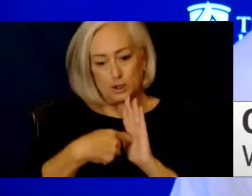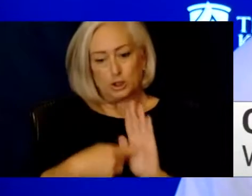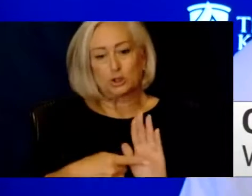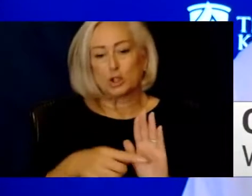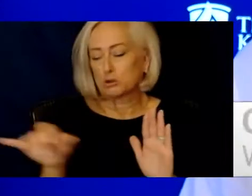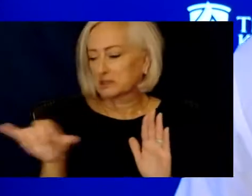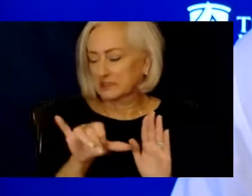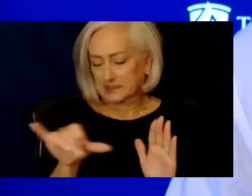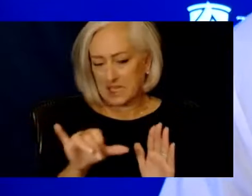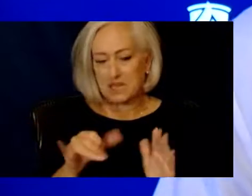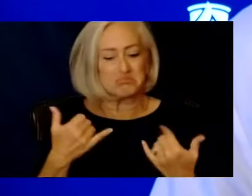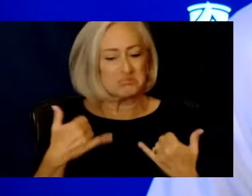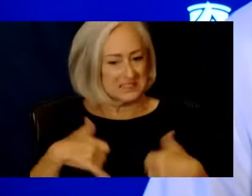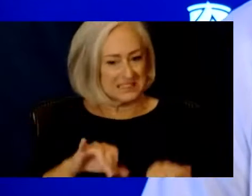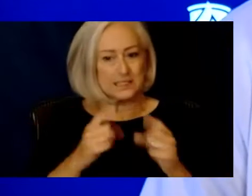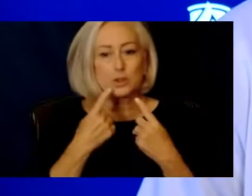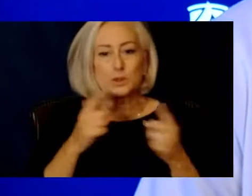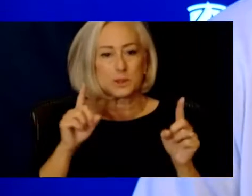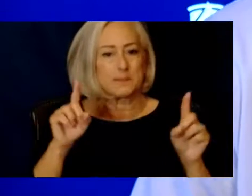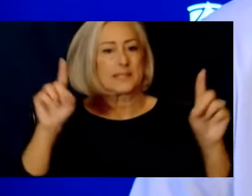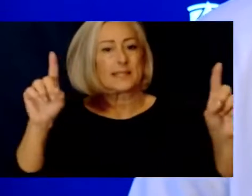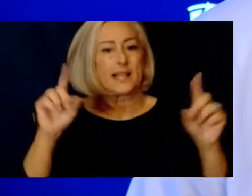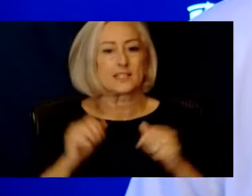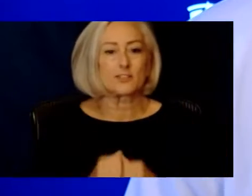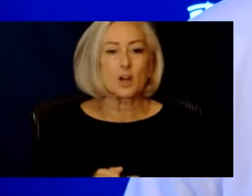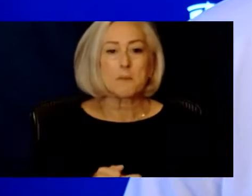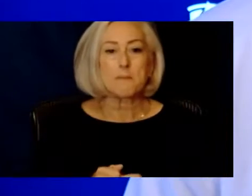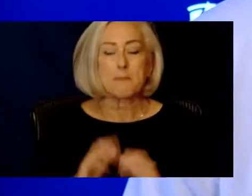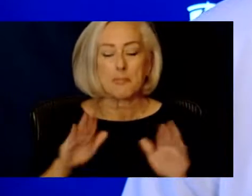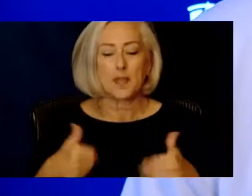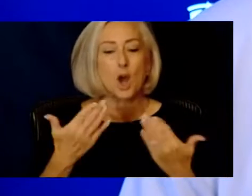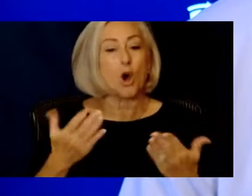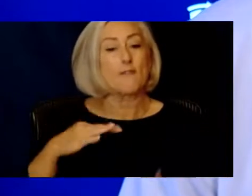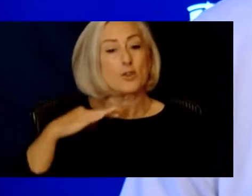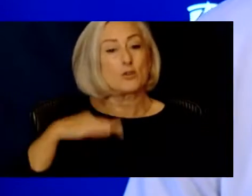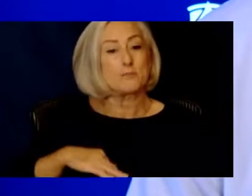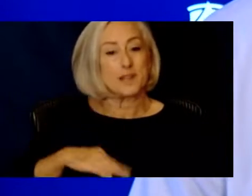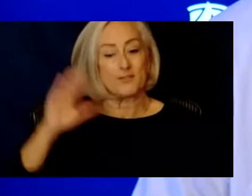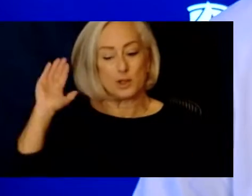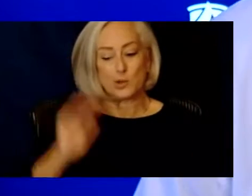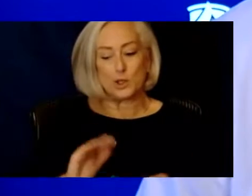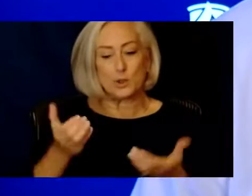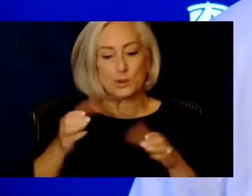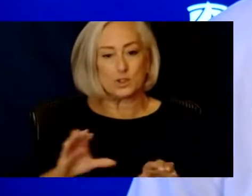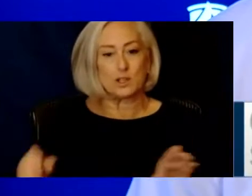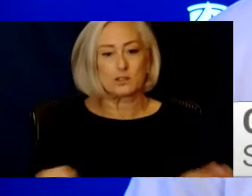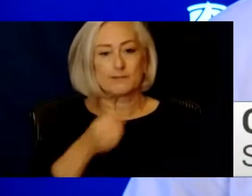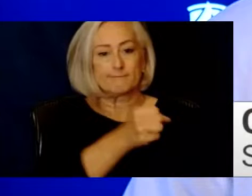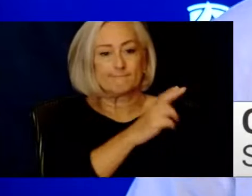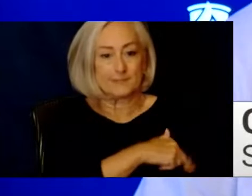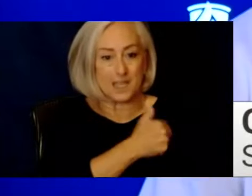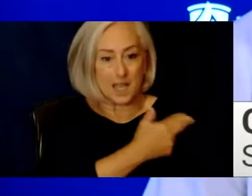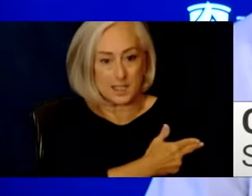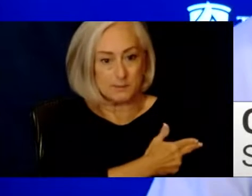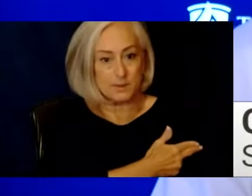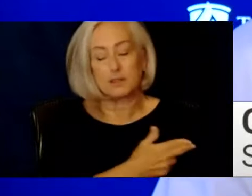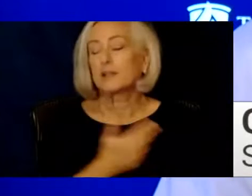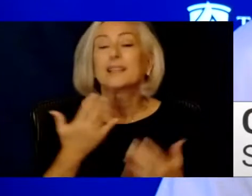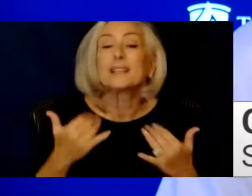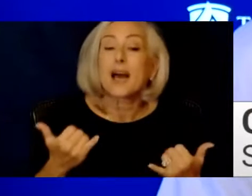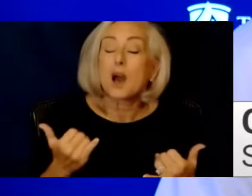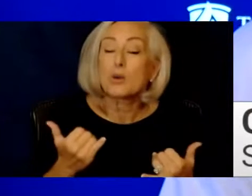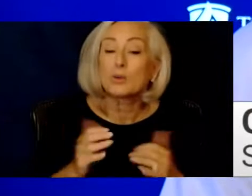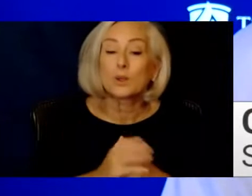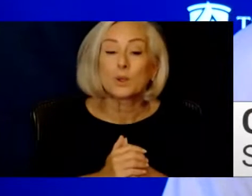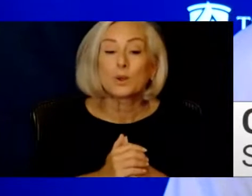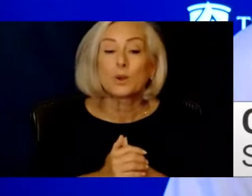to be successful, continues to offer that benefit of reducing your chance of hospitalization. Now,